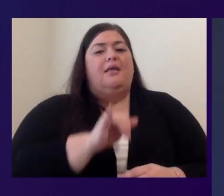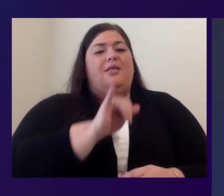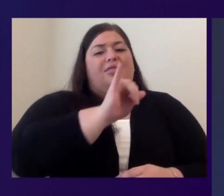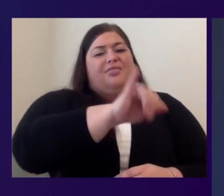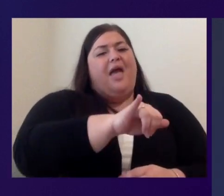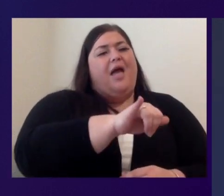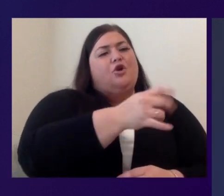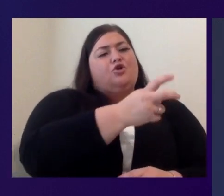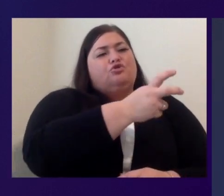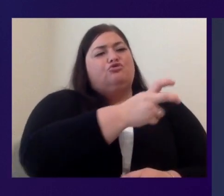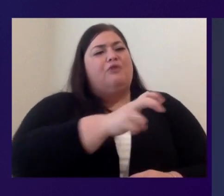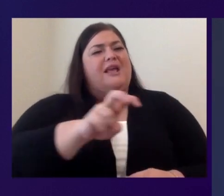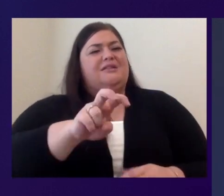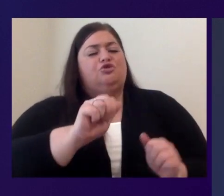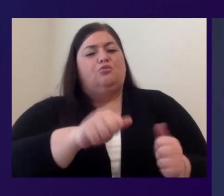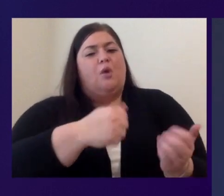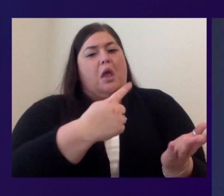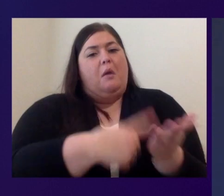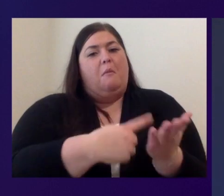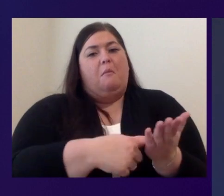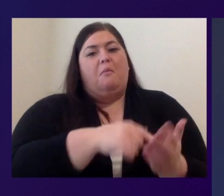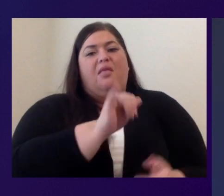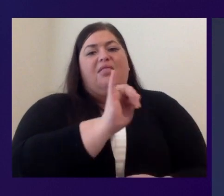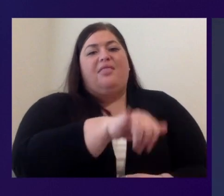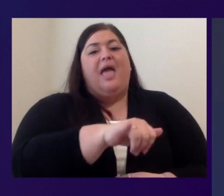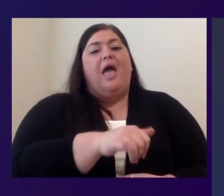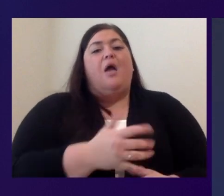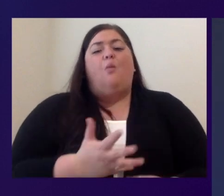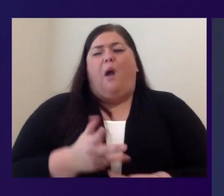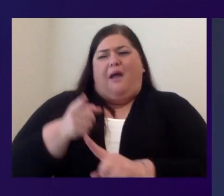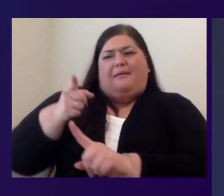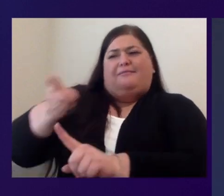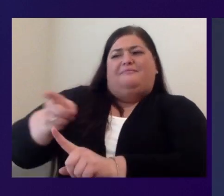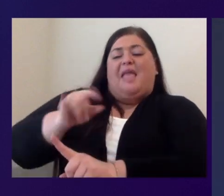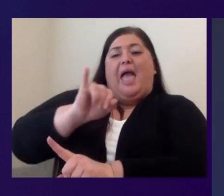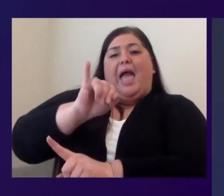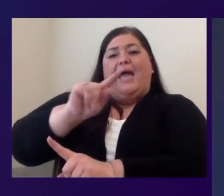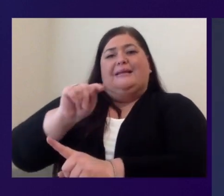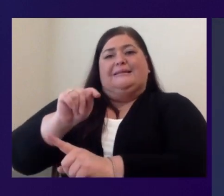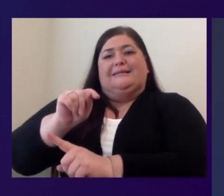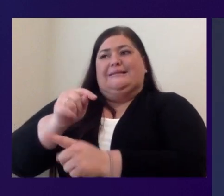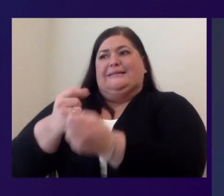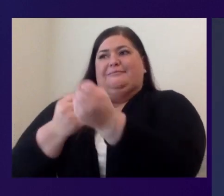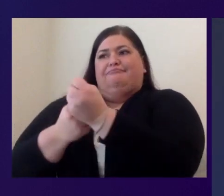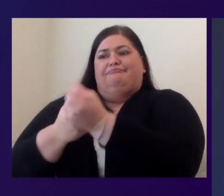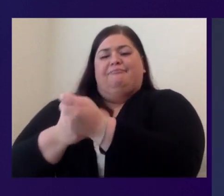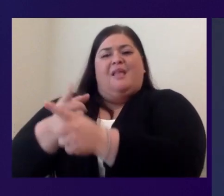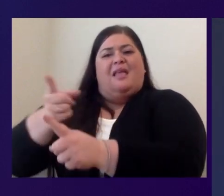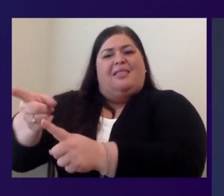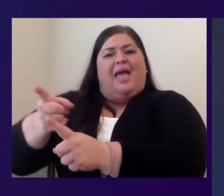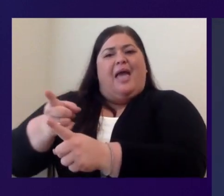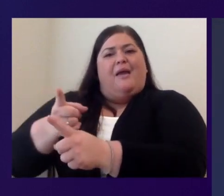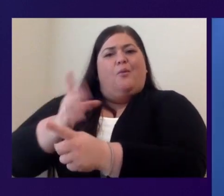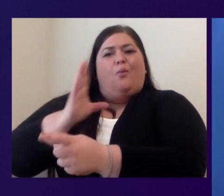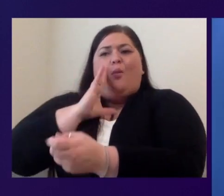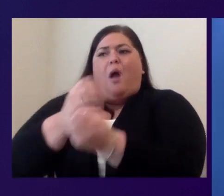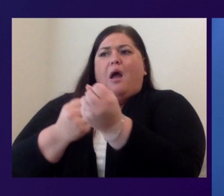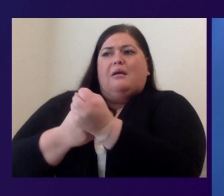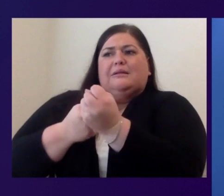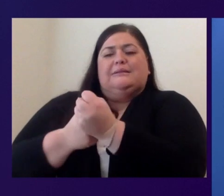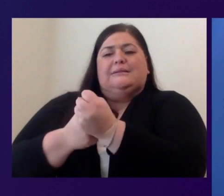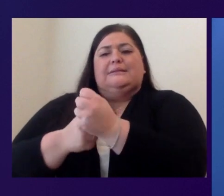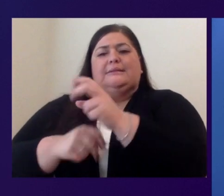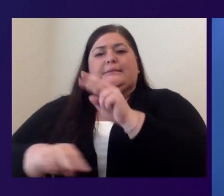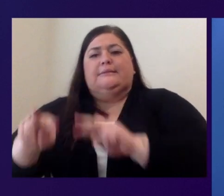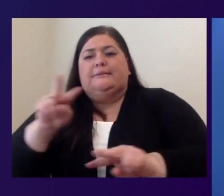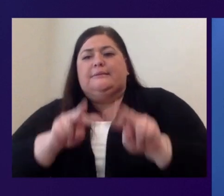that, because the IT professionals, right? They're going to be the ones supporting this stuff. They're going to be the ones that have to take a look at all of this and go,